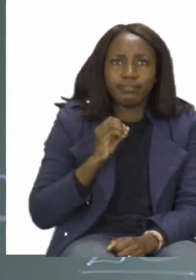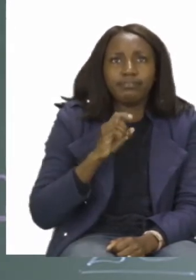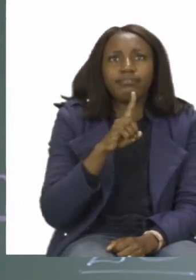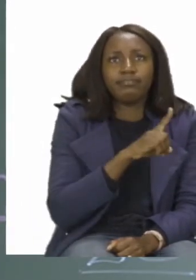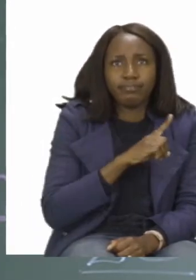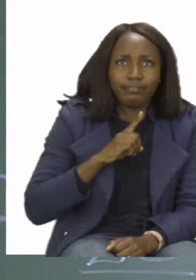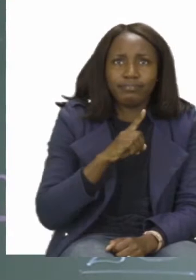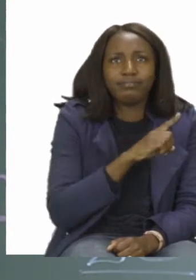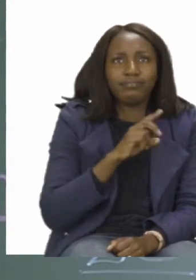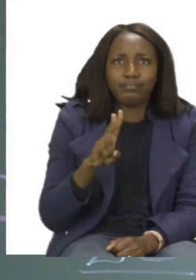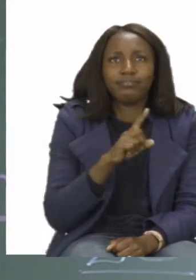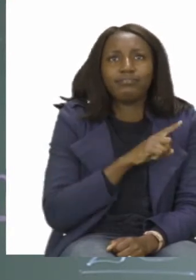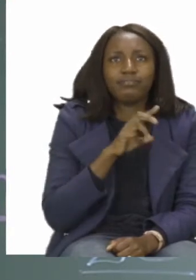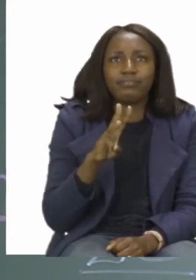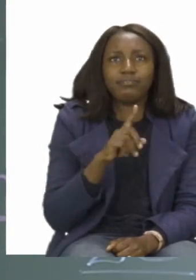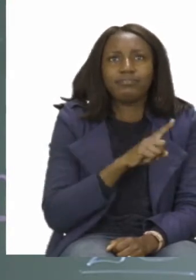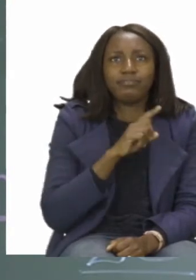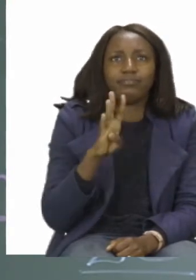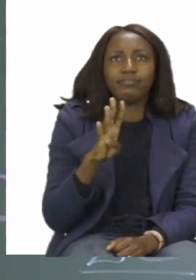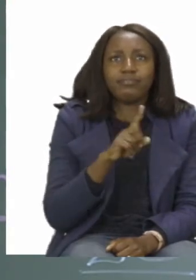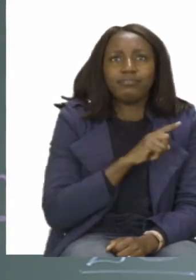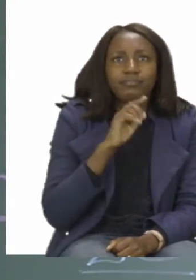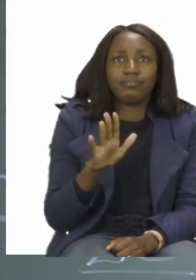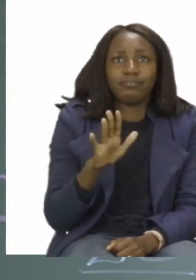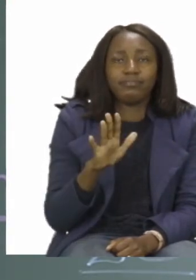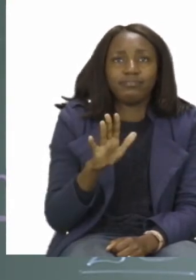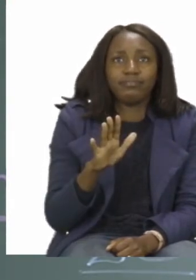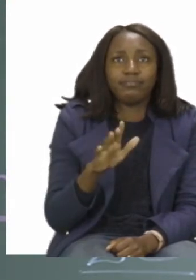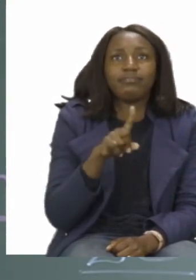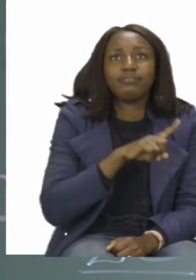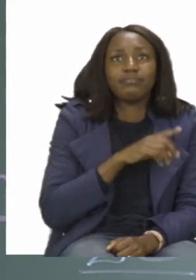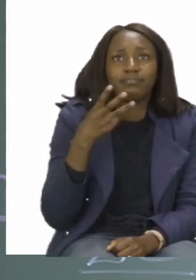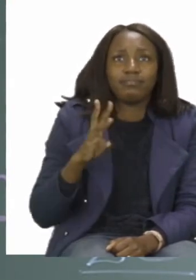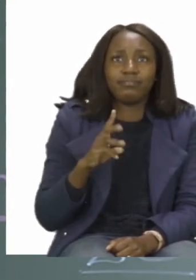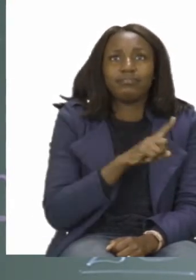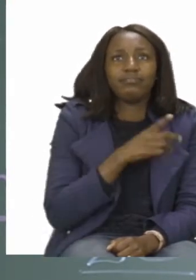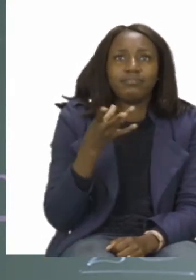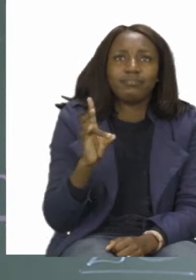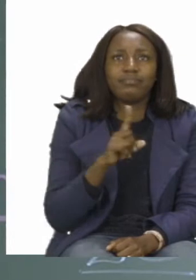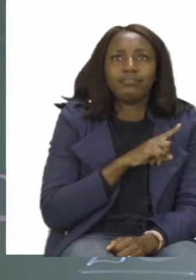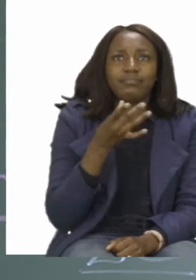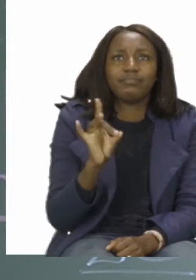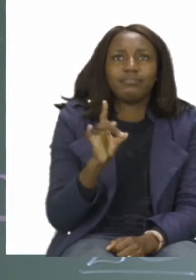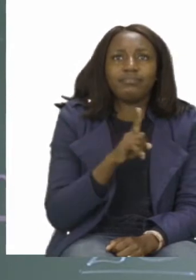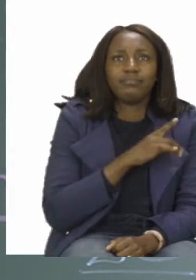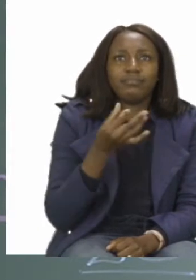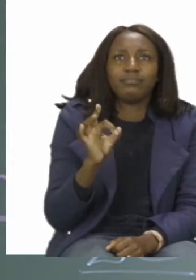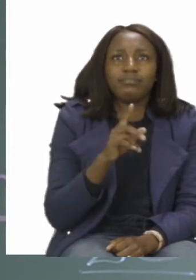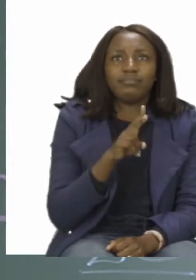10, 11, 12, 13, 14, 15. 16, 17,